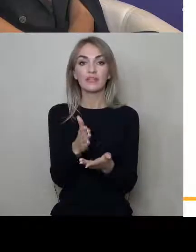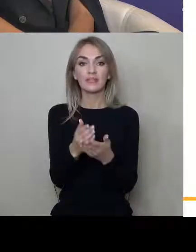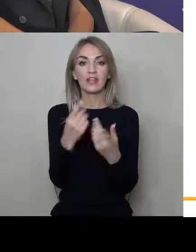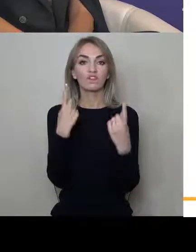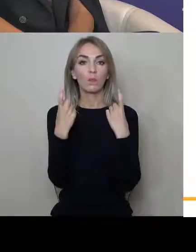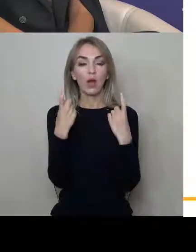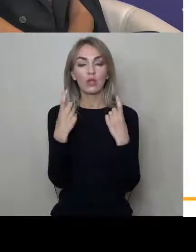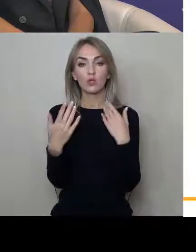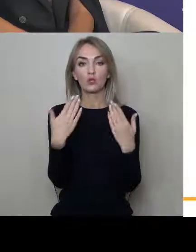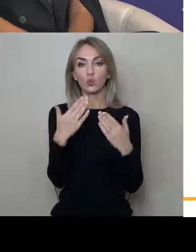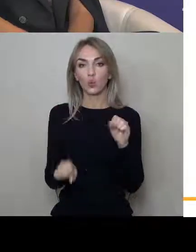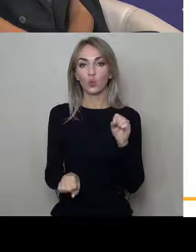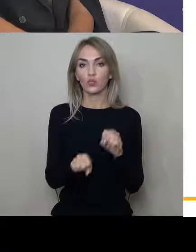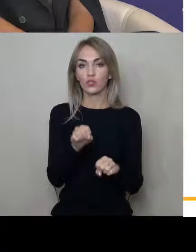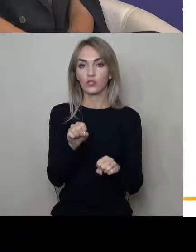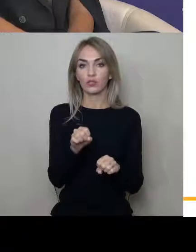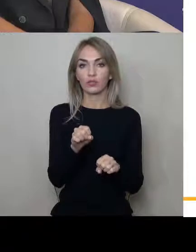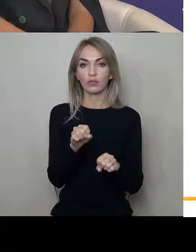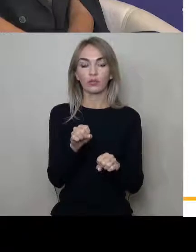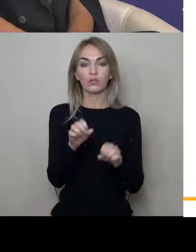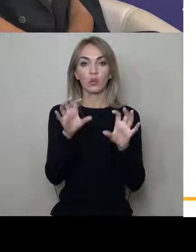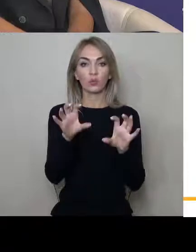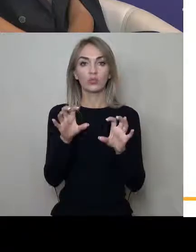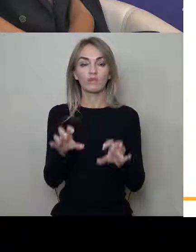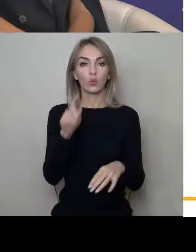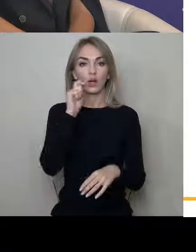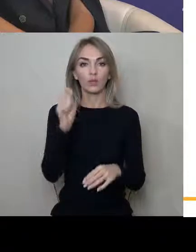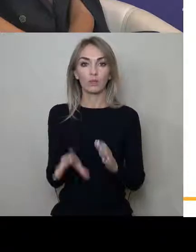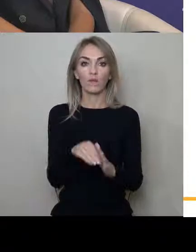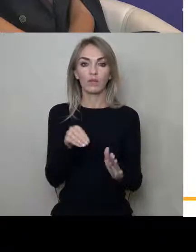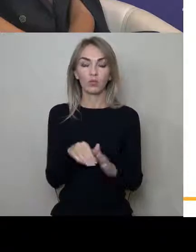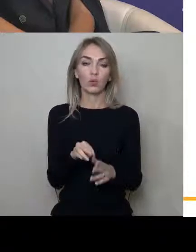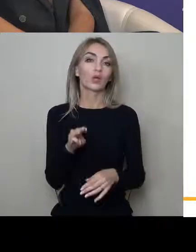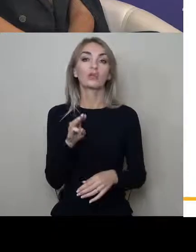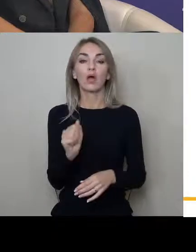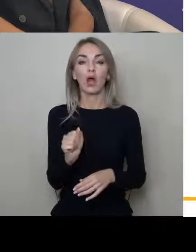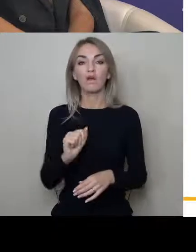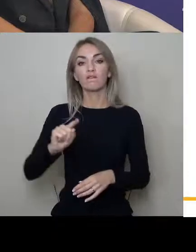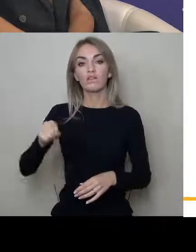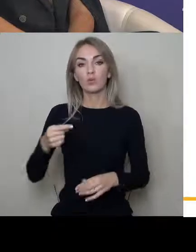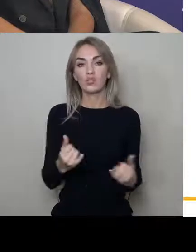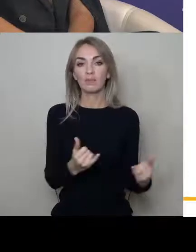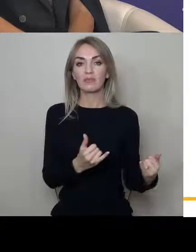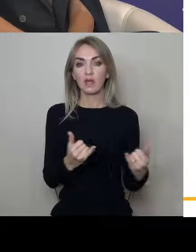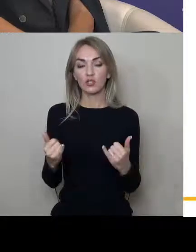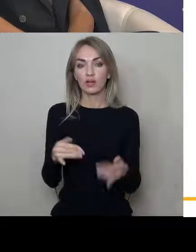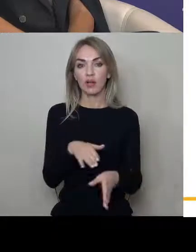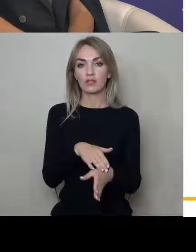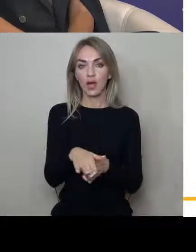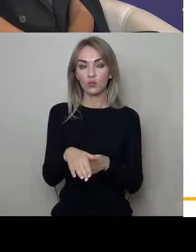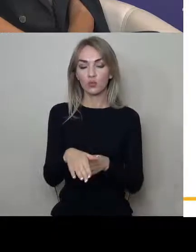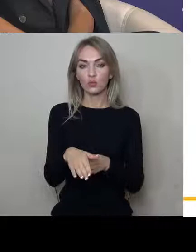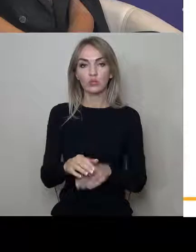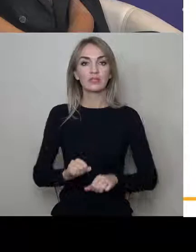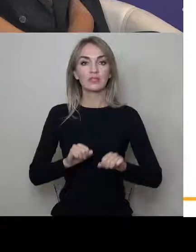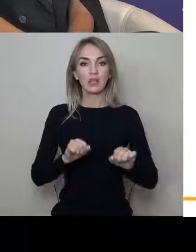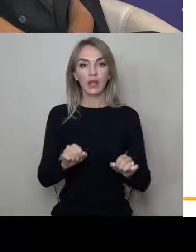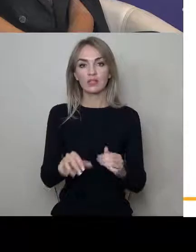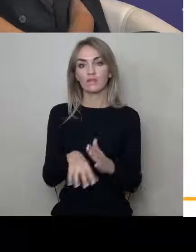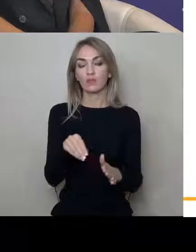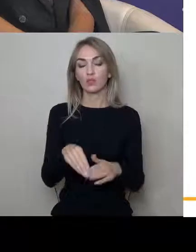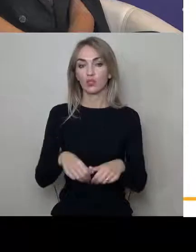the application that contains some facts as to violation of the election law